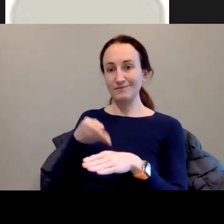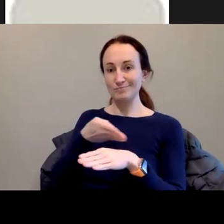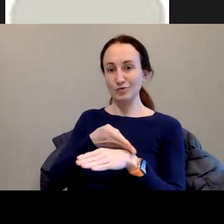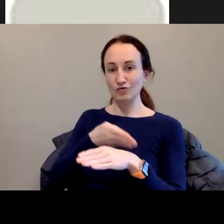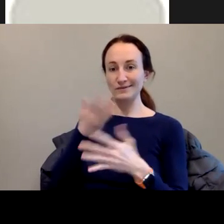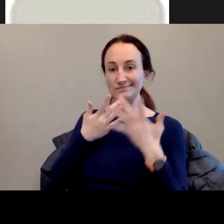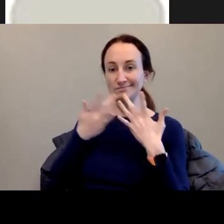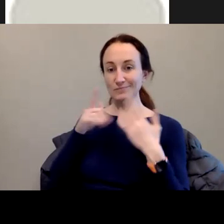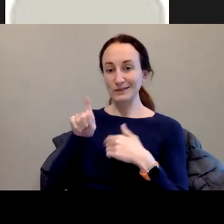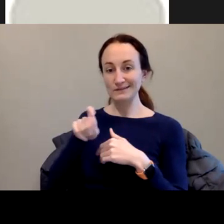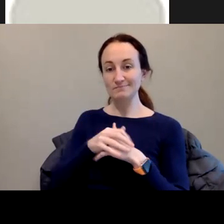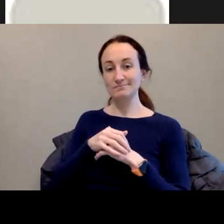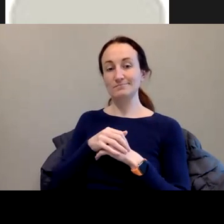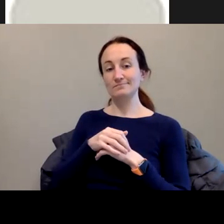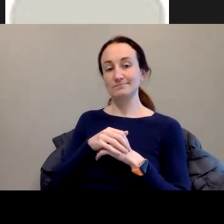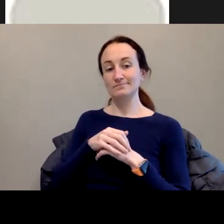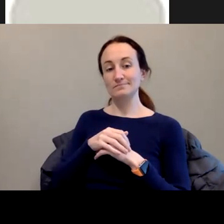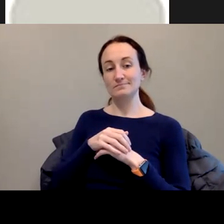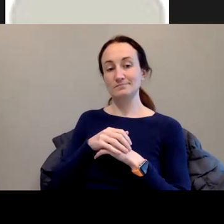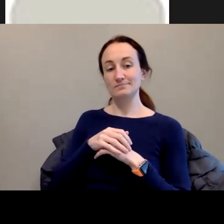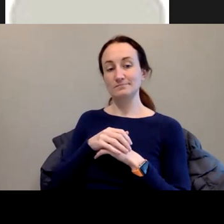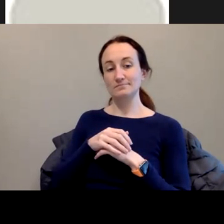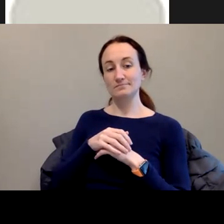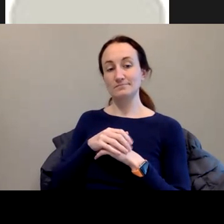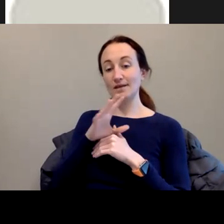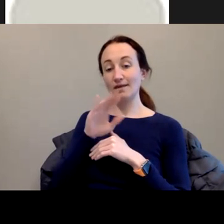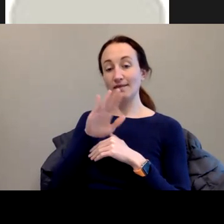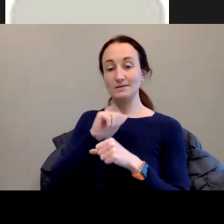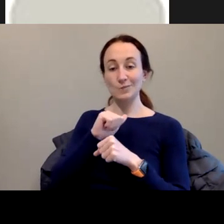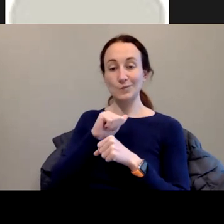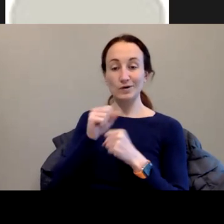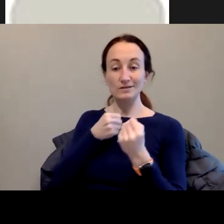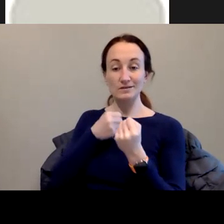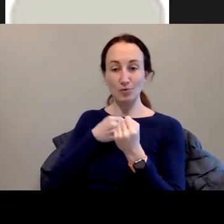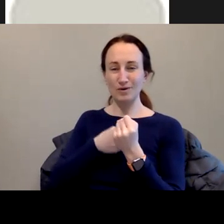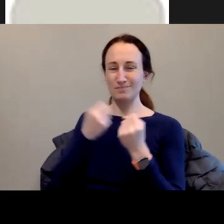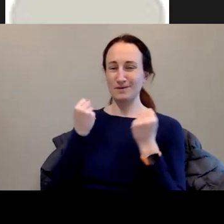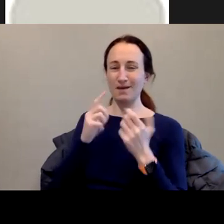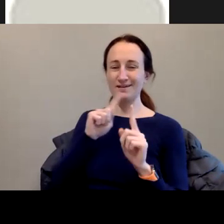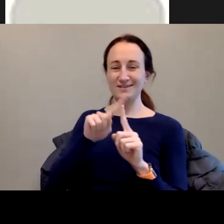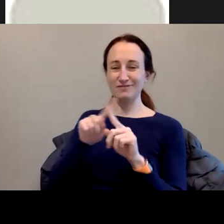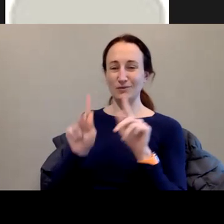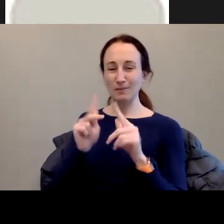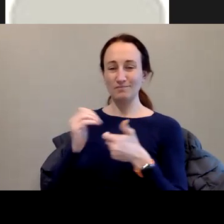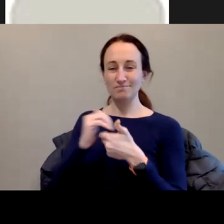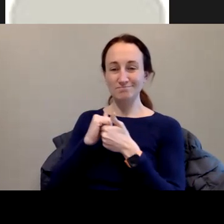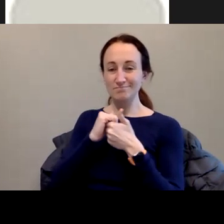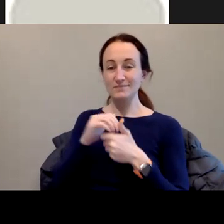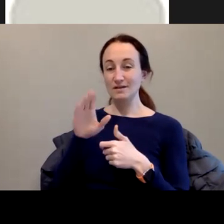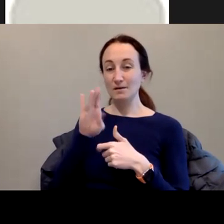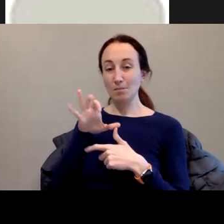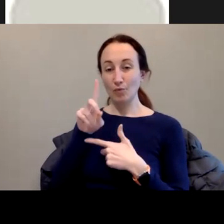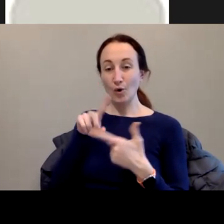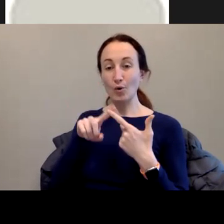made, and this work is supported by a lot of collaborators from Broad,